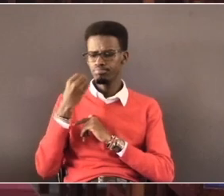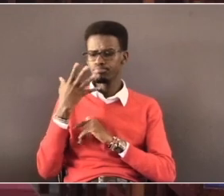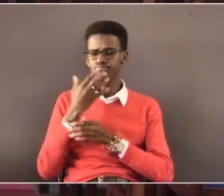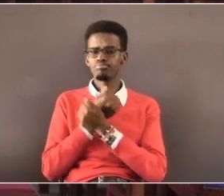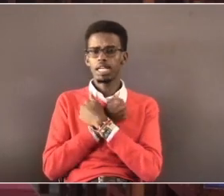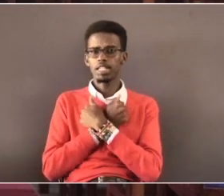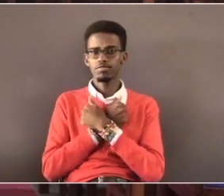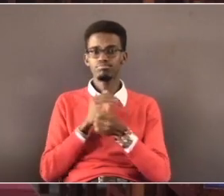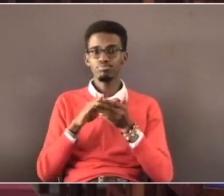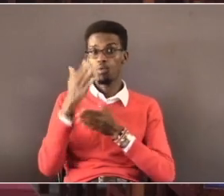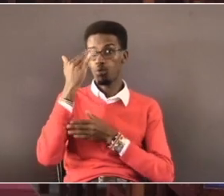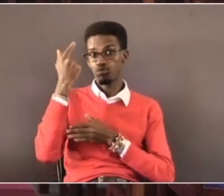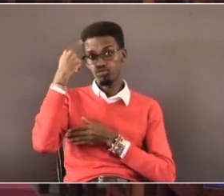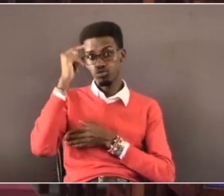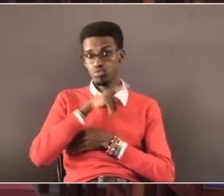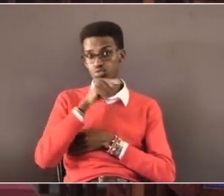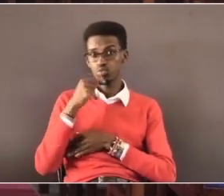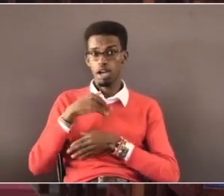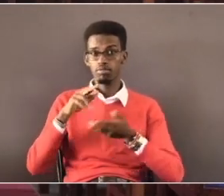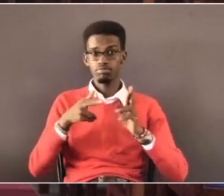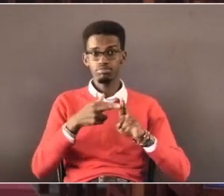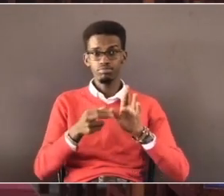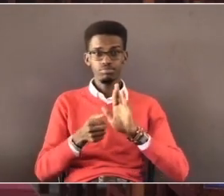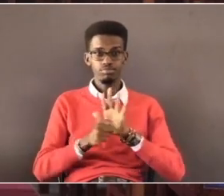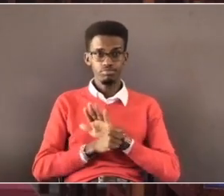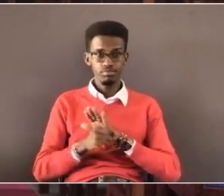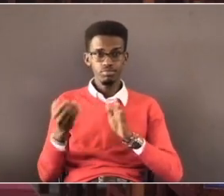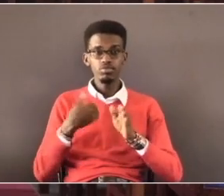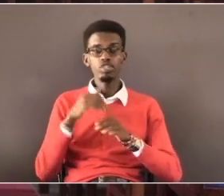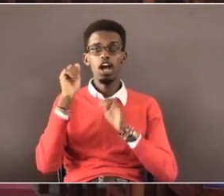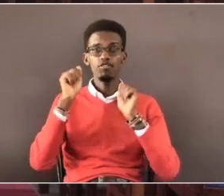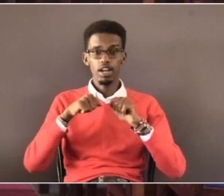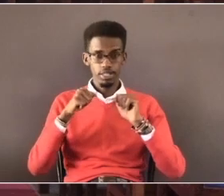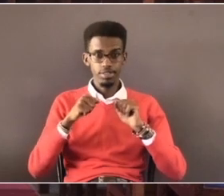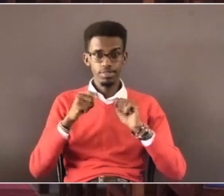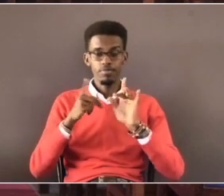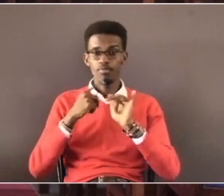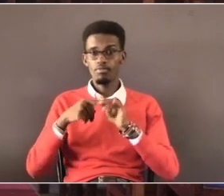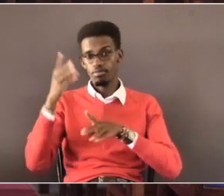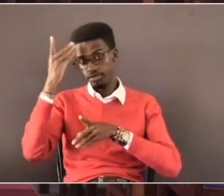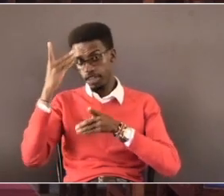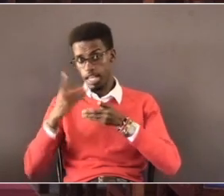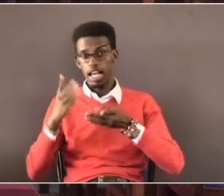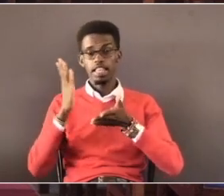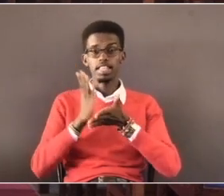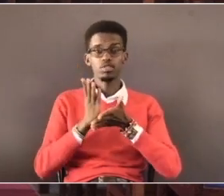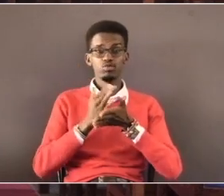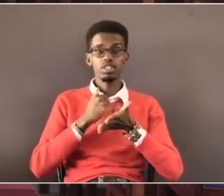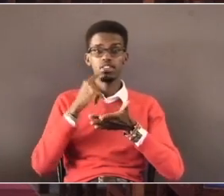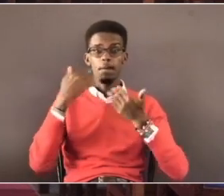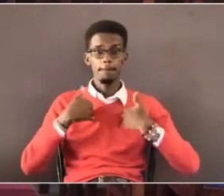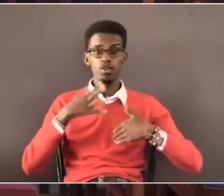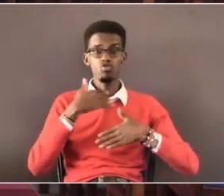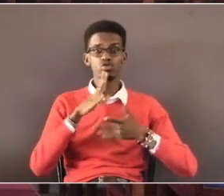like. So you are in a relationship, you have agreed, you have decided that this is the person